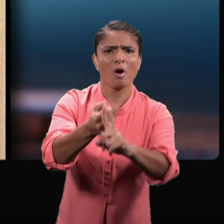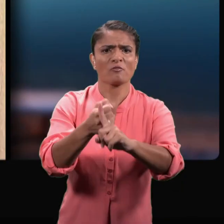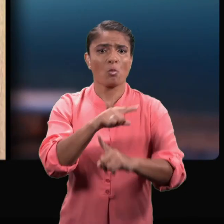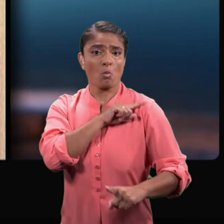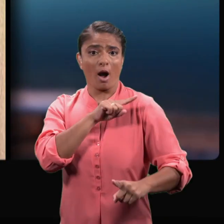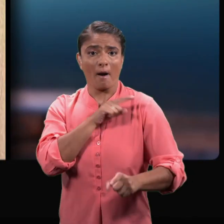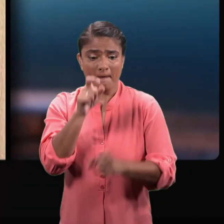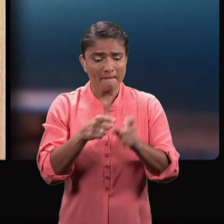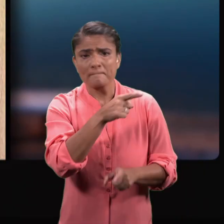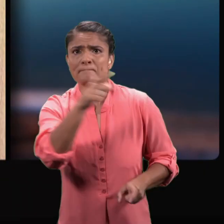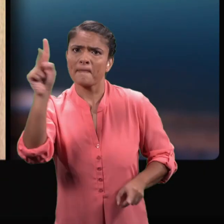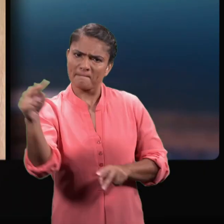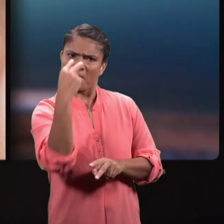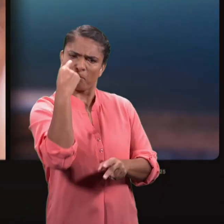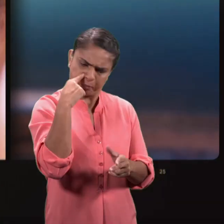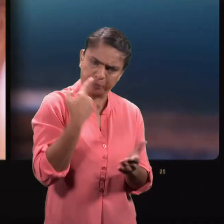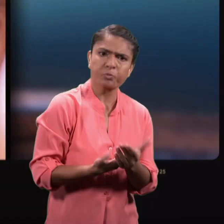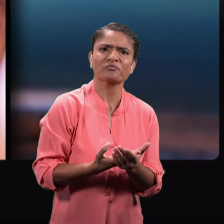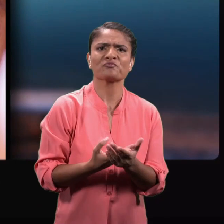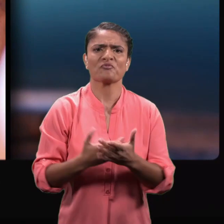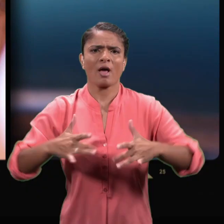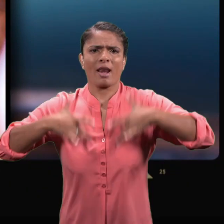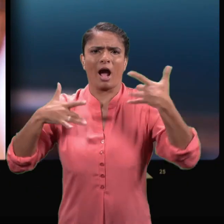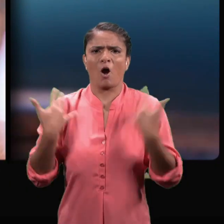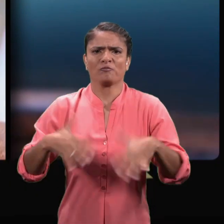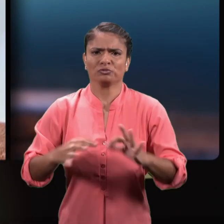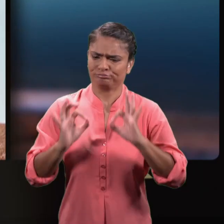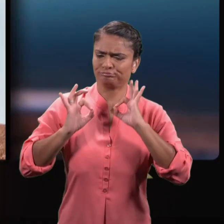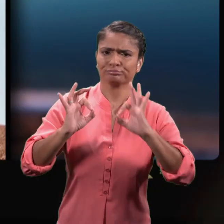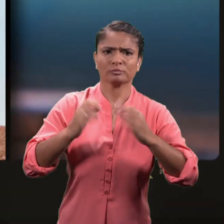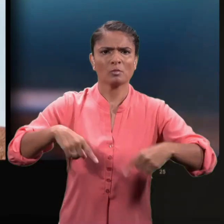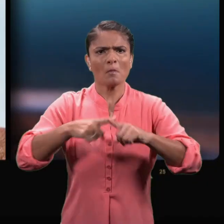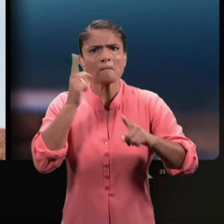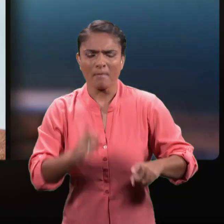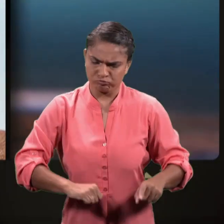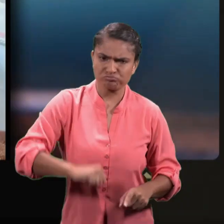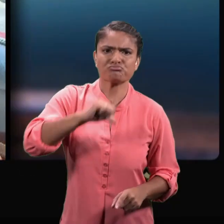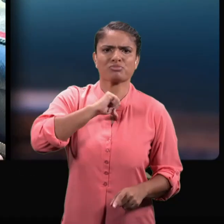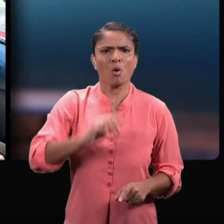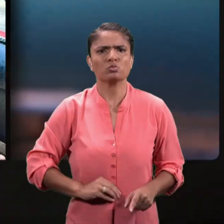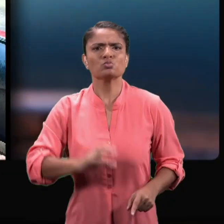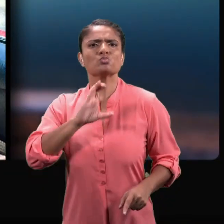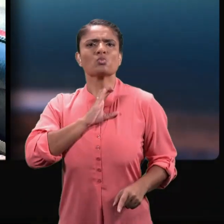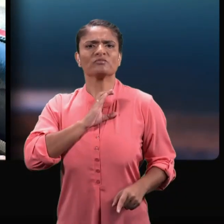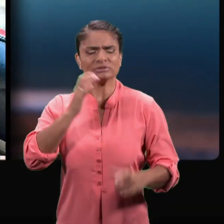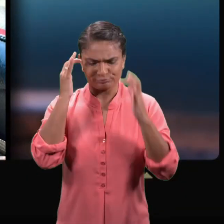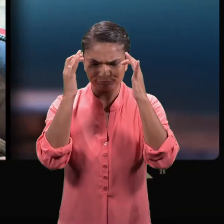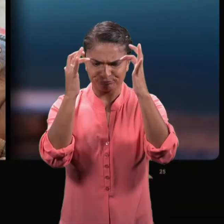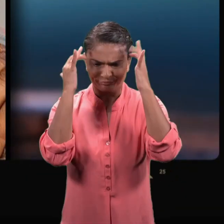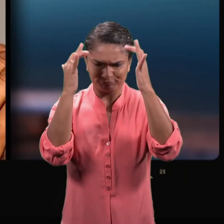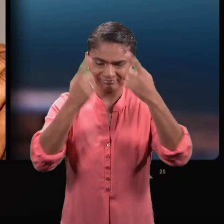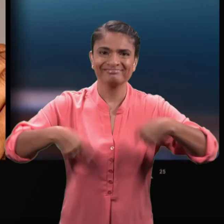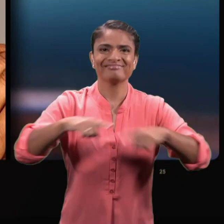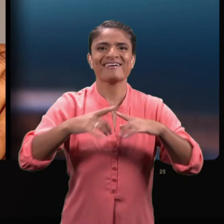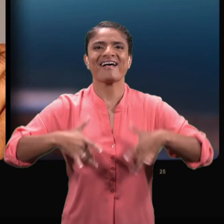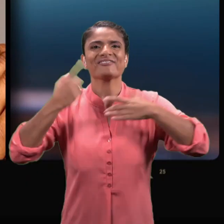got scars to prove it." A powerful mantra that all people living with scars should be proud and confident, and a mantra that they